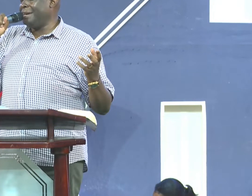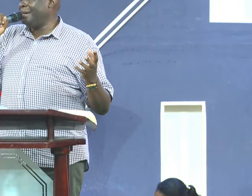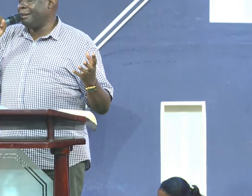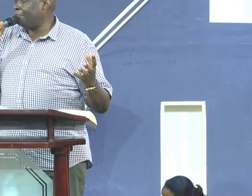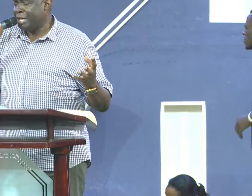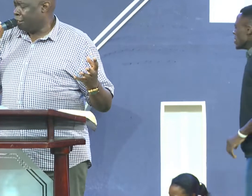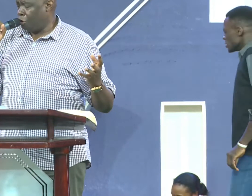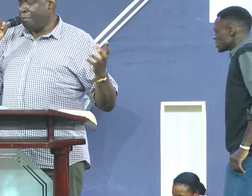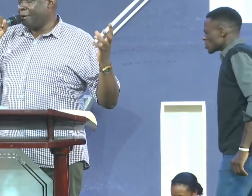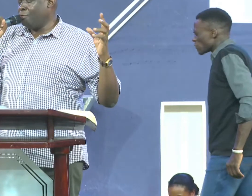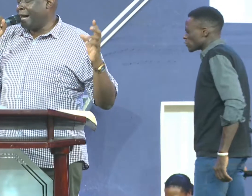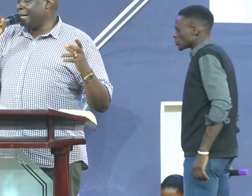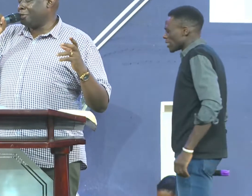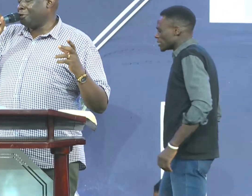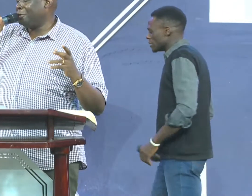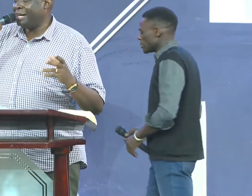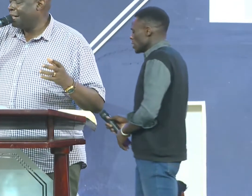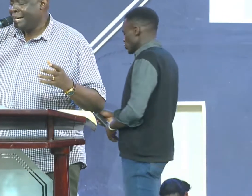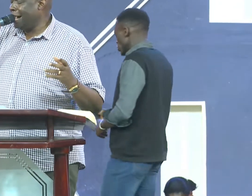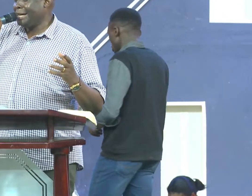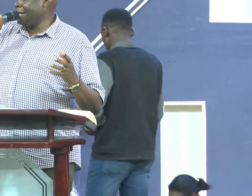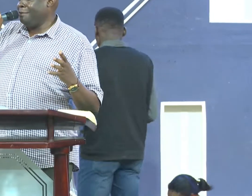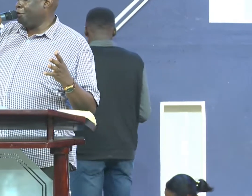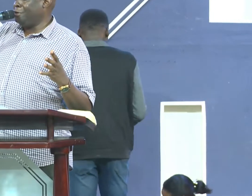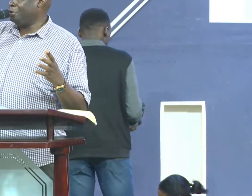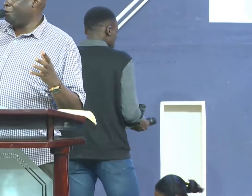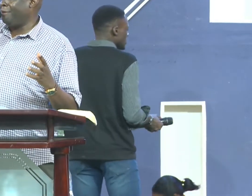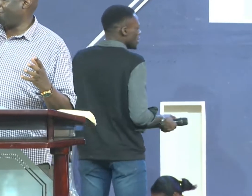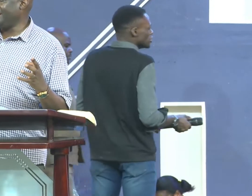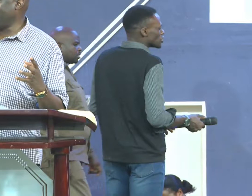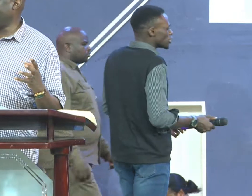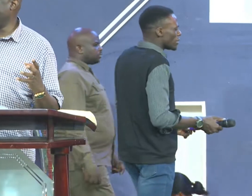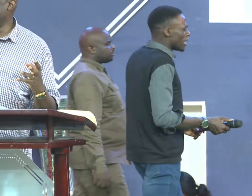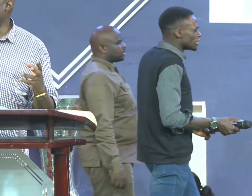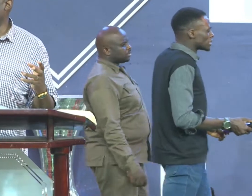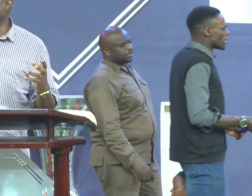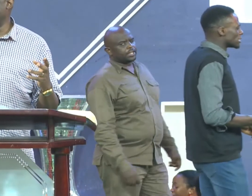nyafe koma kumaso agebi dozo byafe